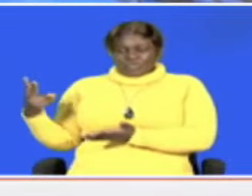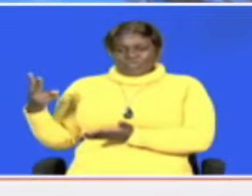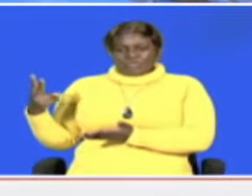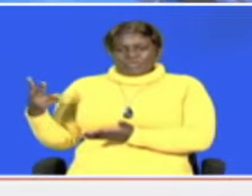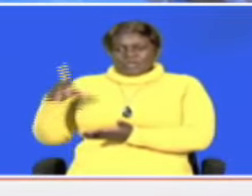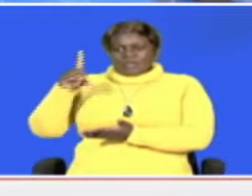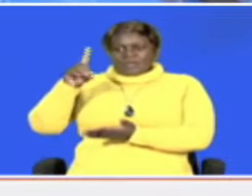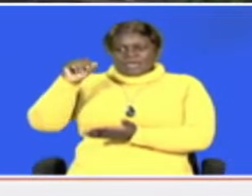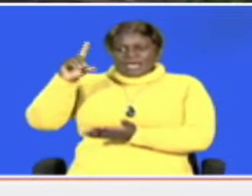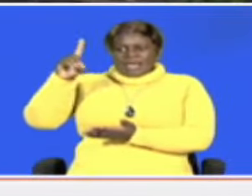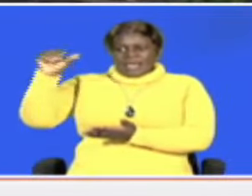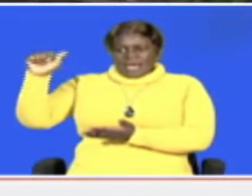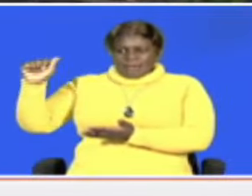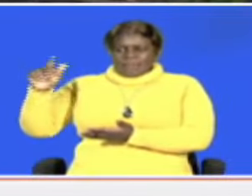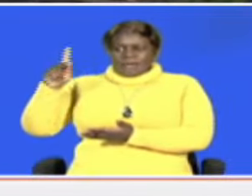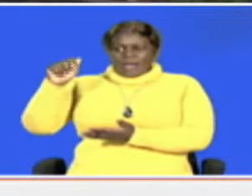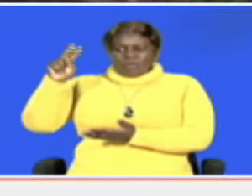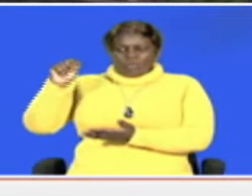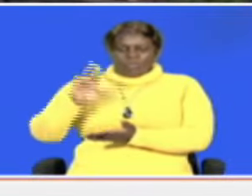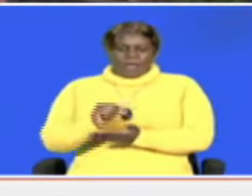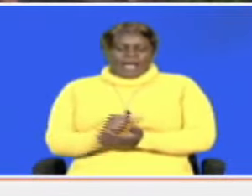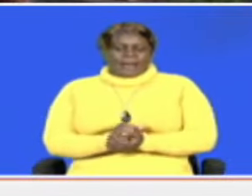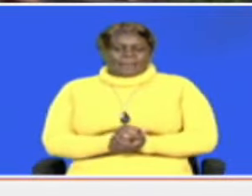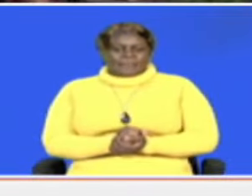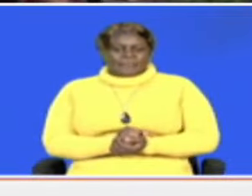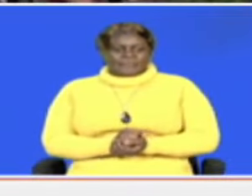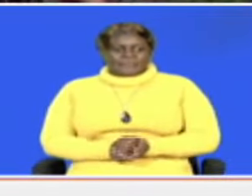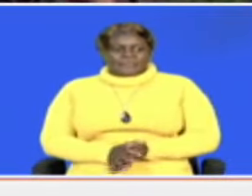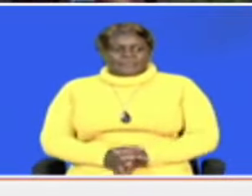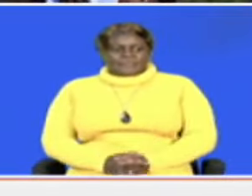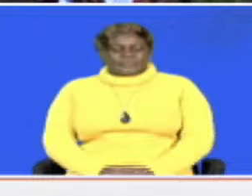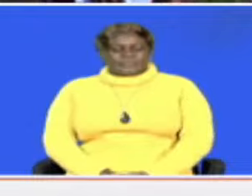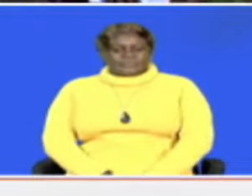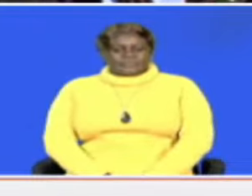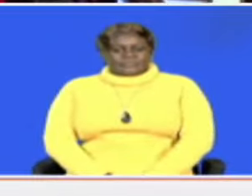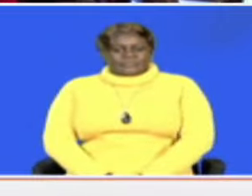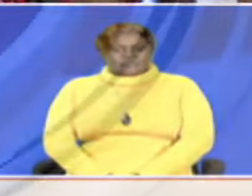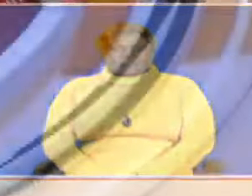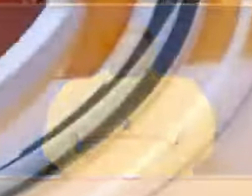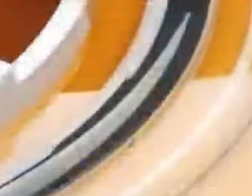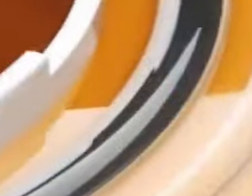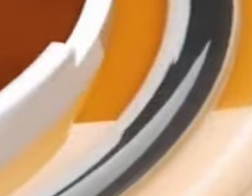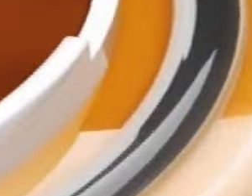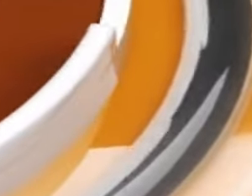Dadaab na Kakuma. Catherine Imuragit, KTN News.